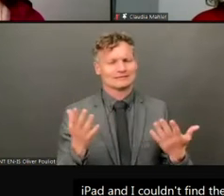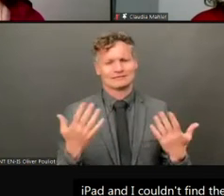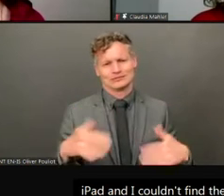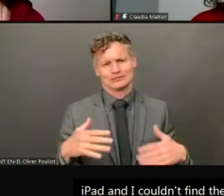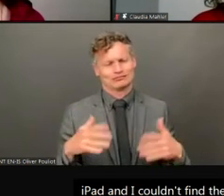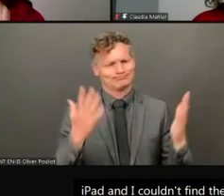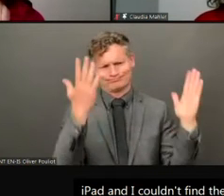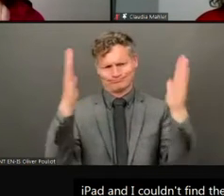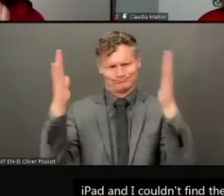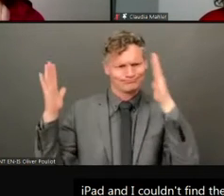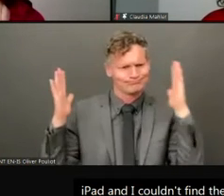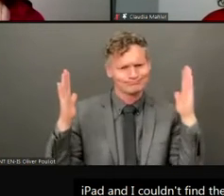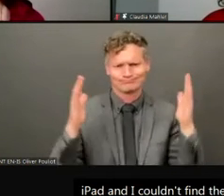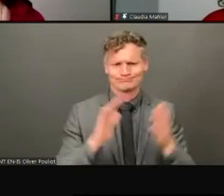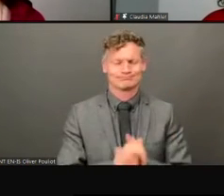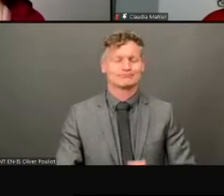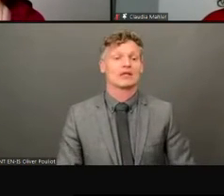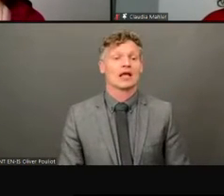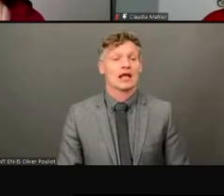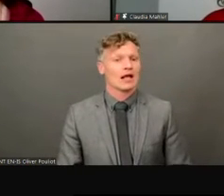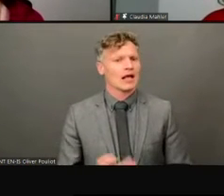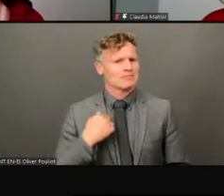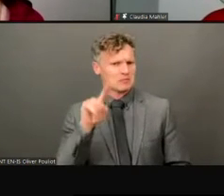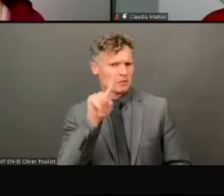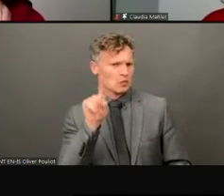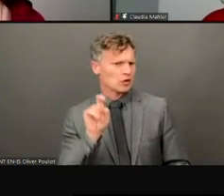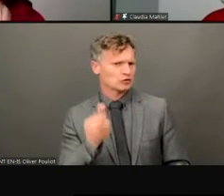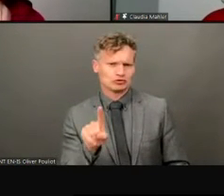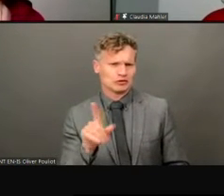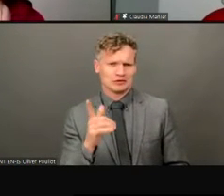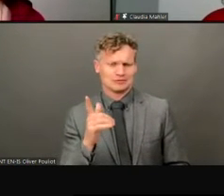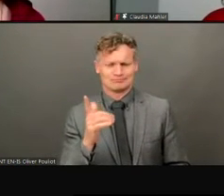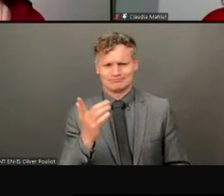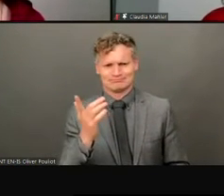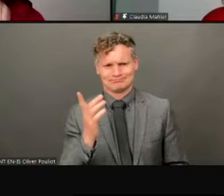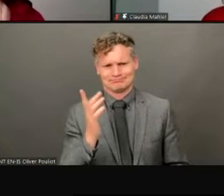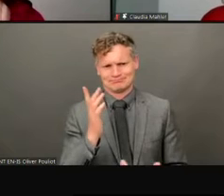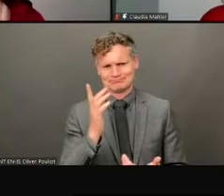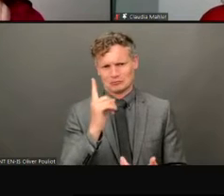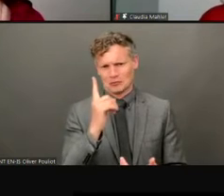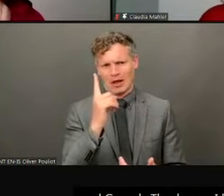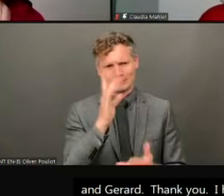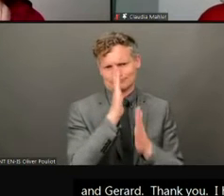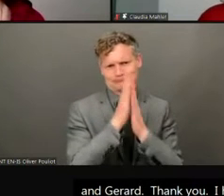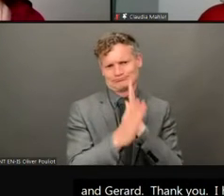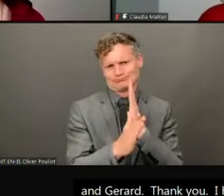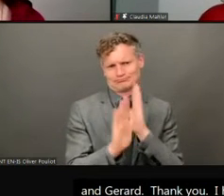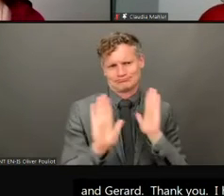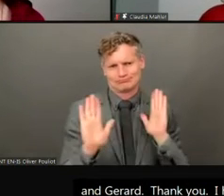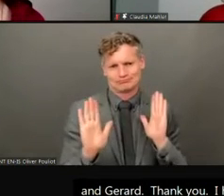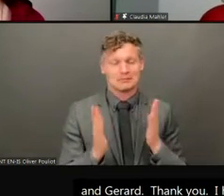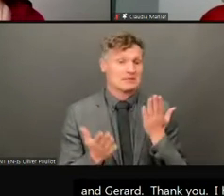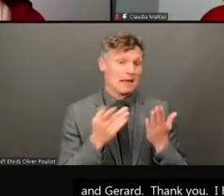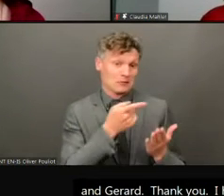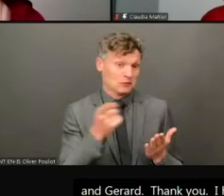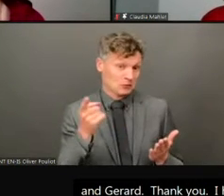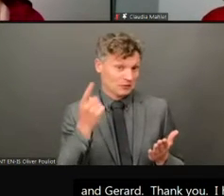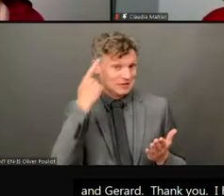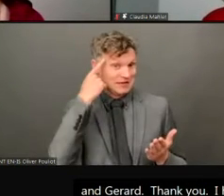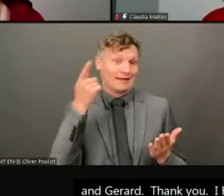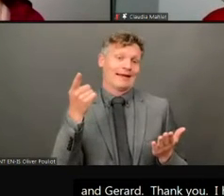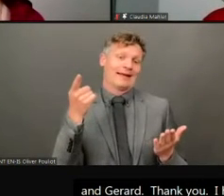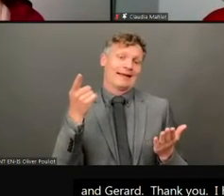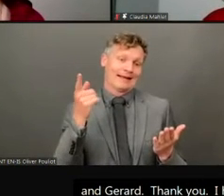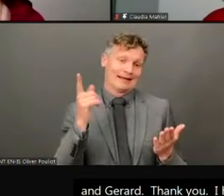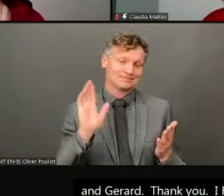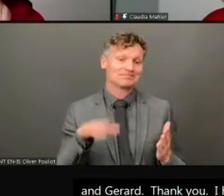you. I have a very simple question. You probably can guess my question. I just want you to make a couple of quick comments